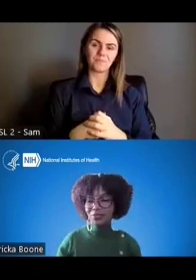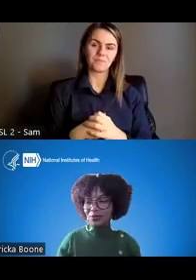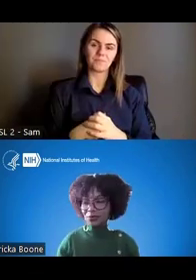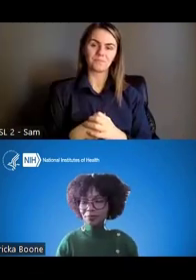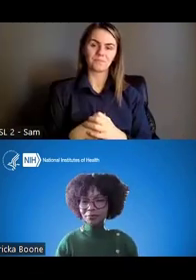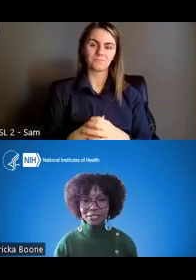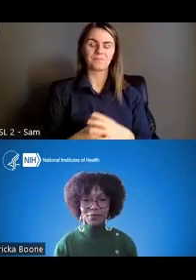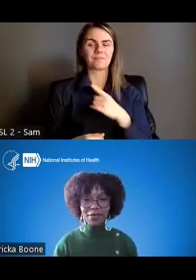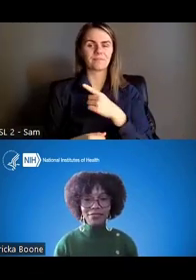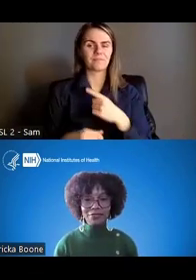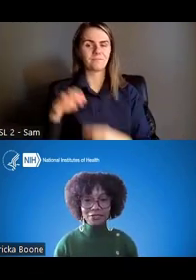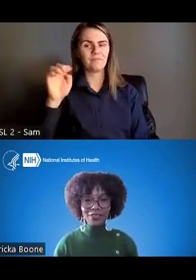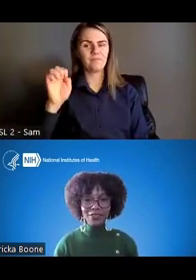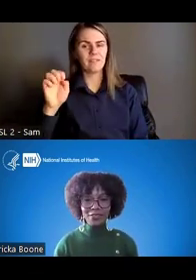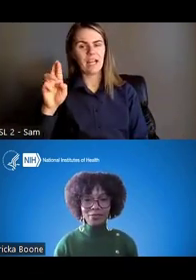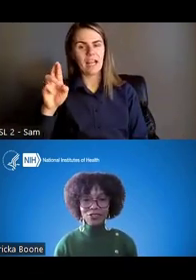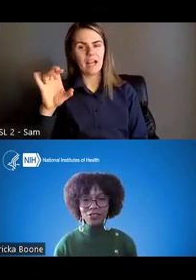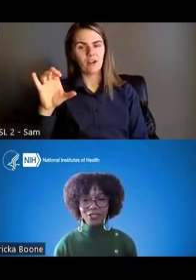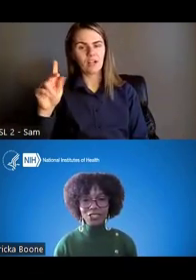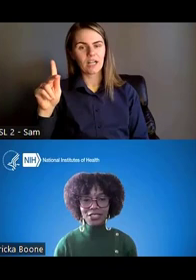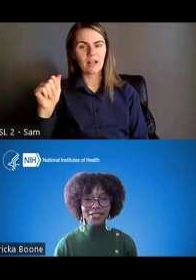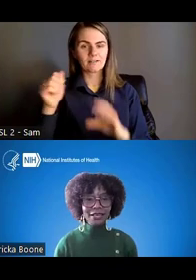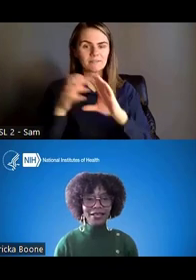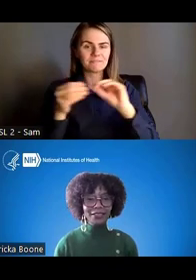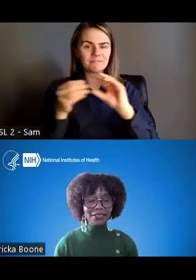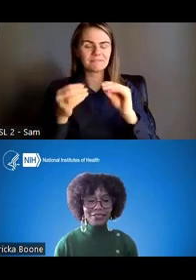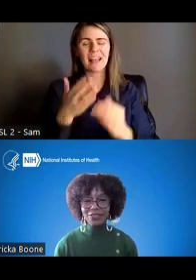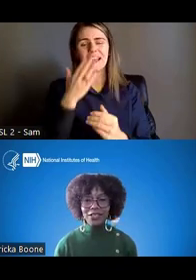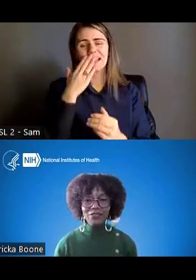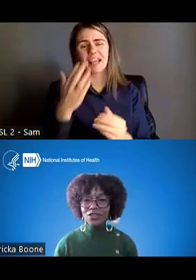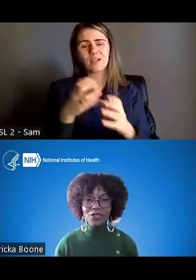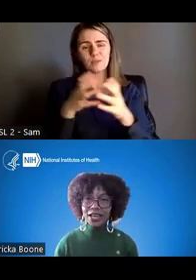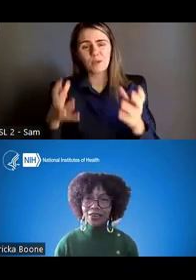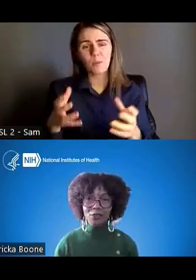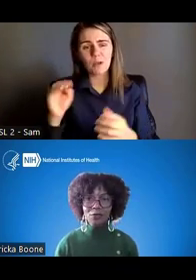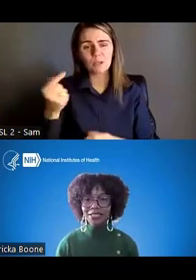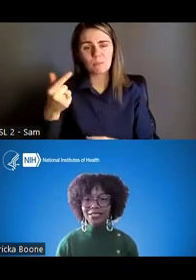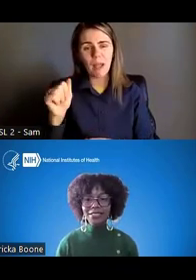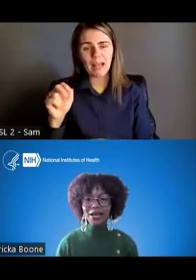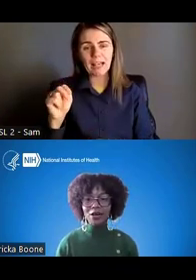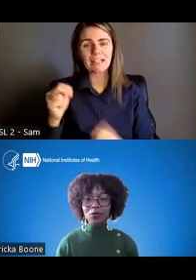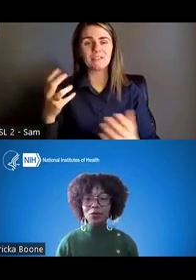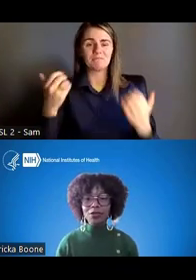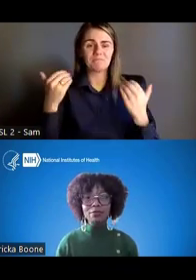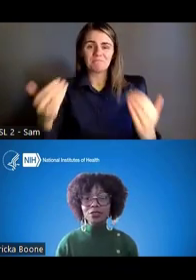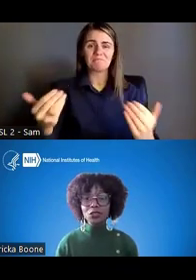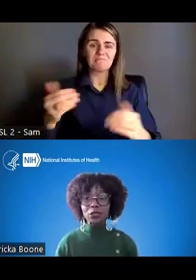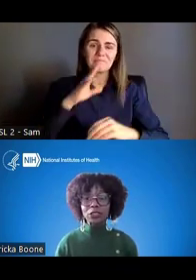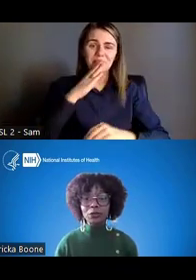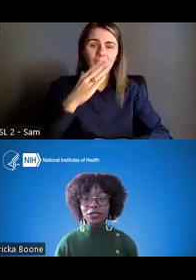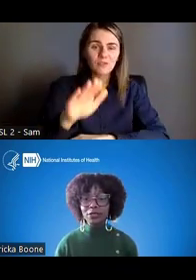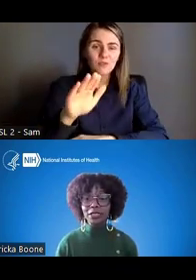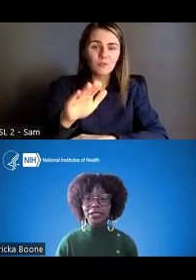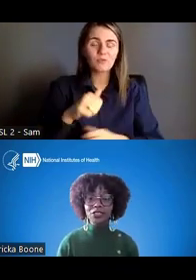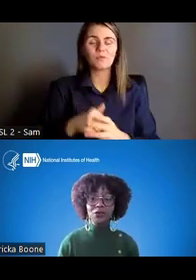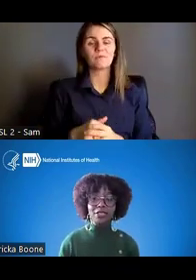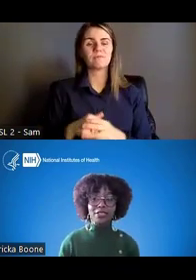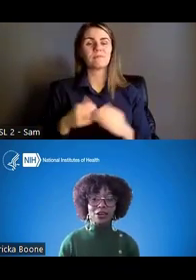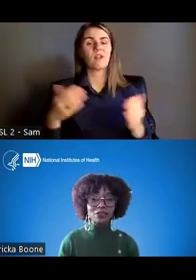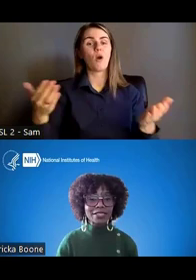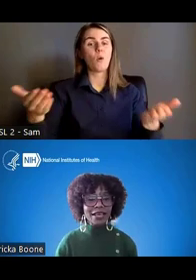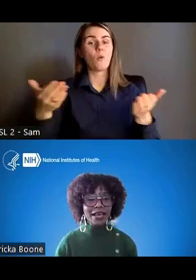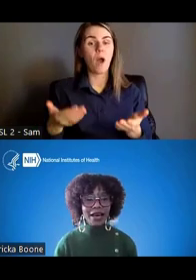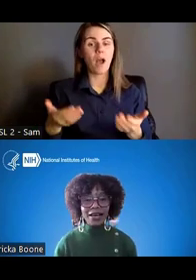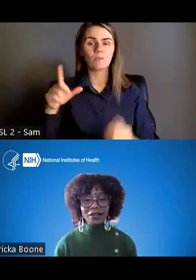Thank you so much, Megan, for that awesome introduction. I'd like to say good afternoon to everyone. Welcome to the 2023 NIH